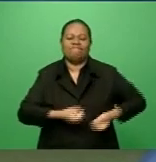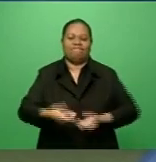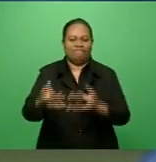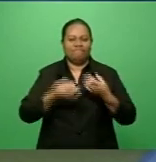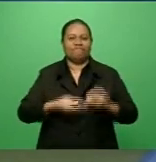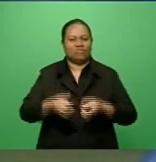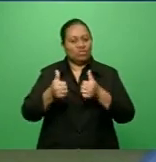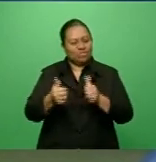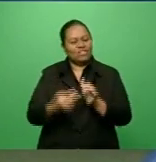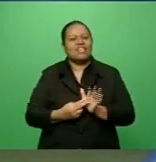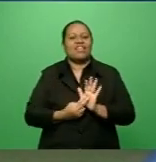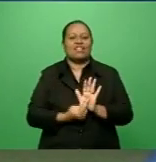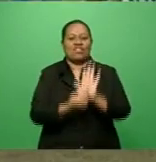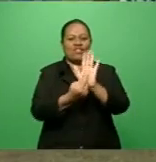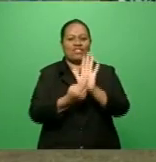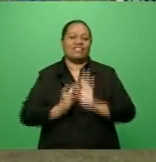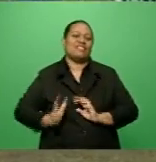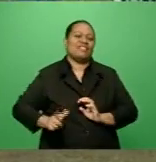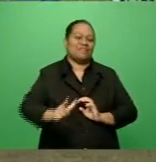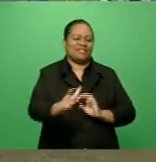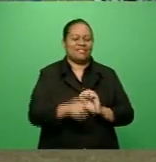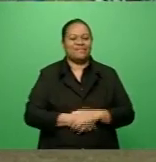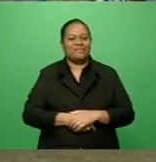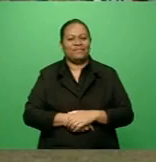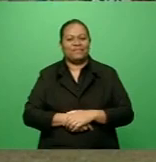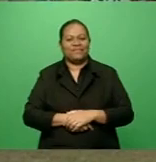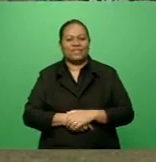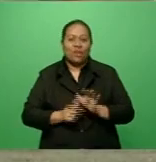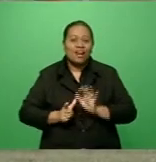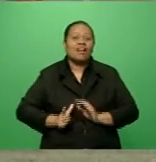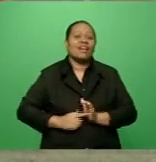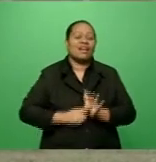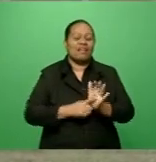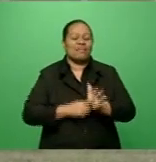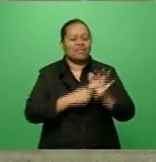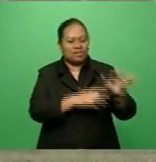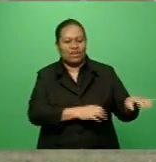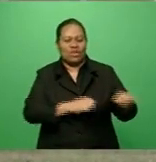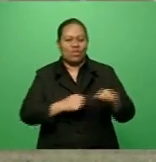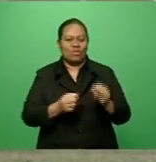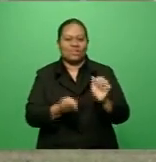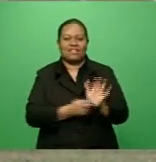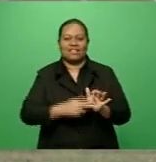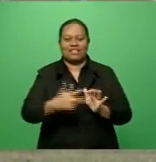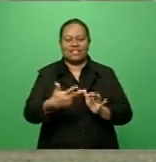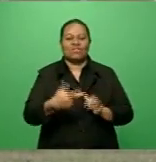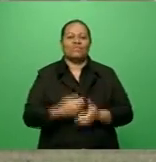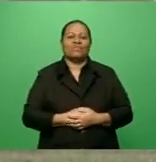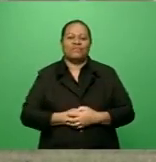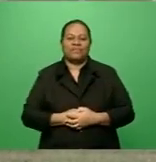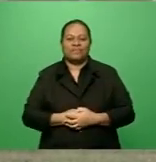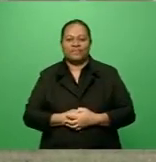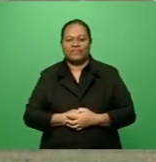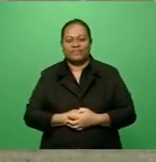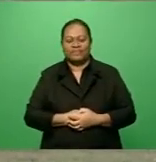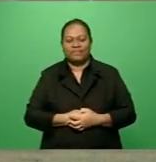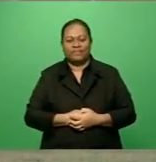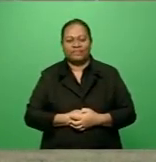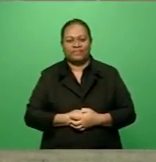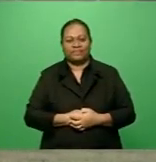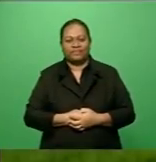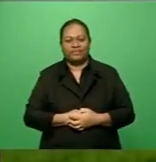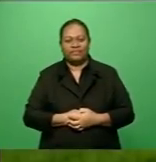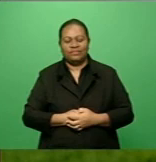the northern people in Lambasa. The Mbamba Alliance will host Nasinu on Sunday at 1:30 p.m. Aquila Dhama,